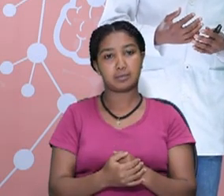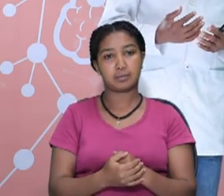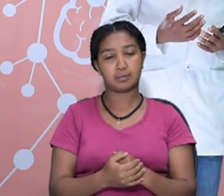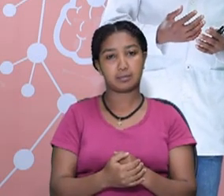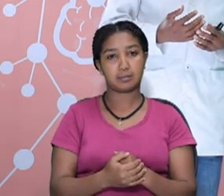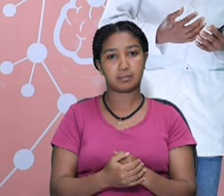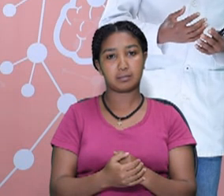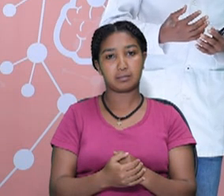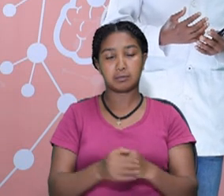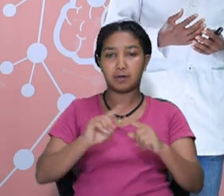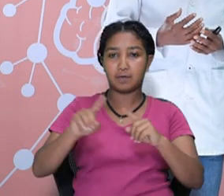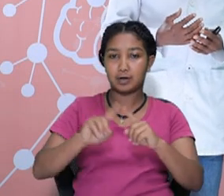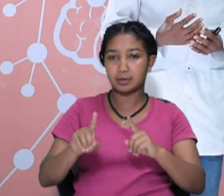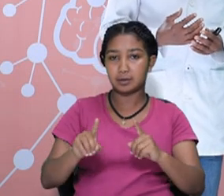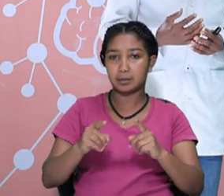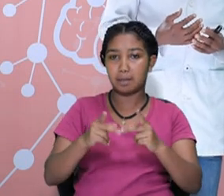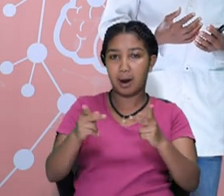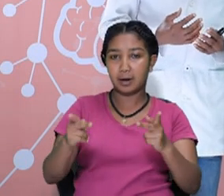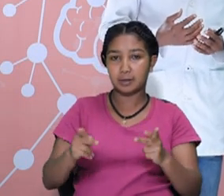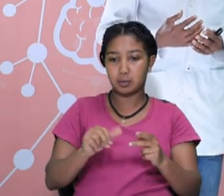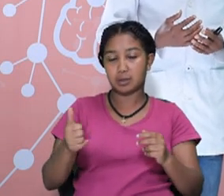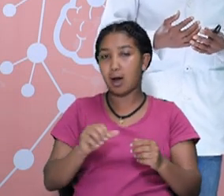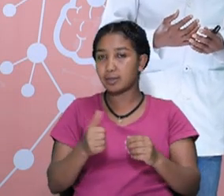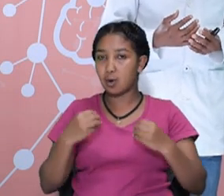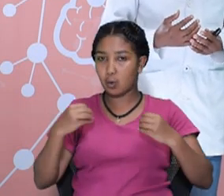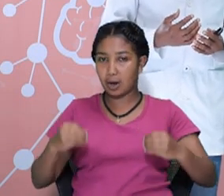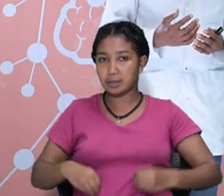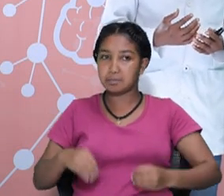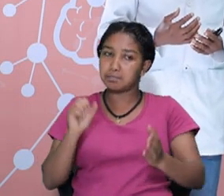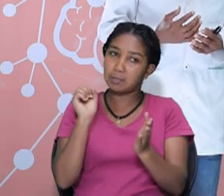mount some parks with other organisms, like us,